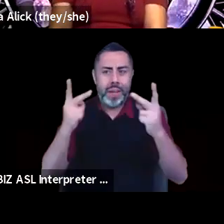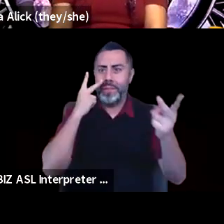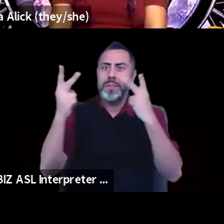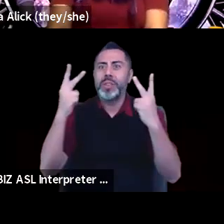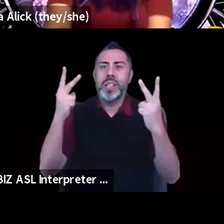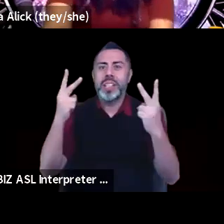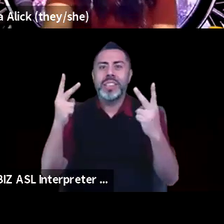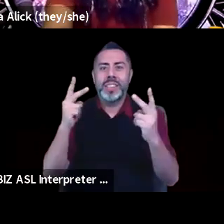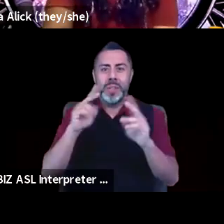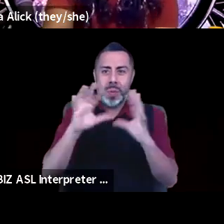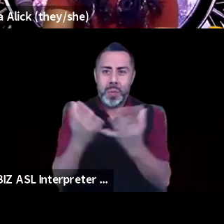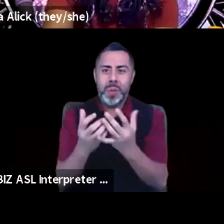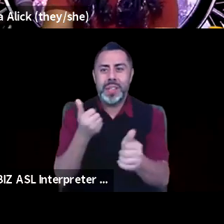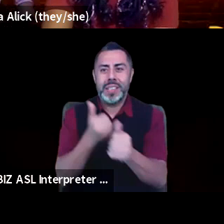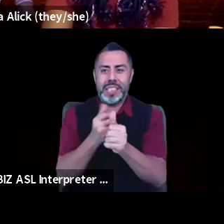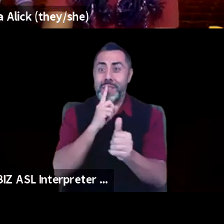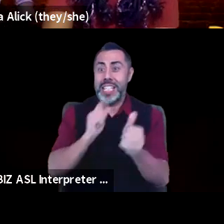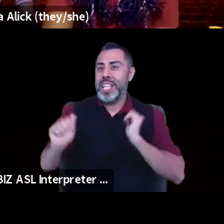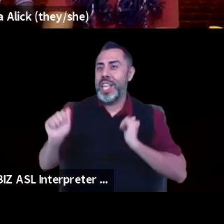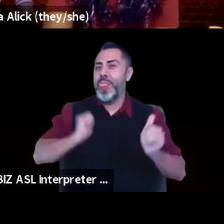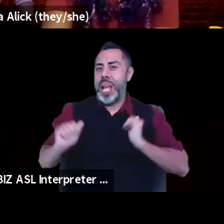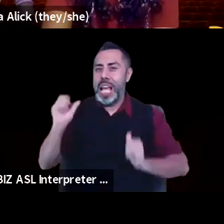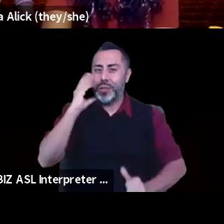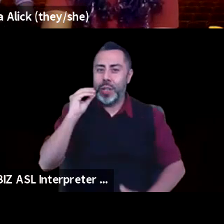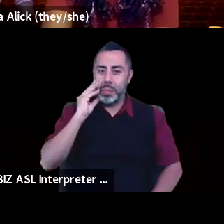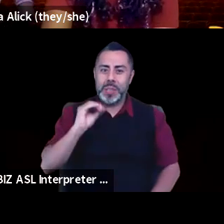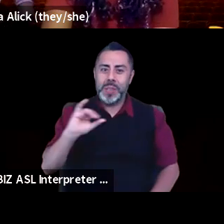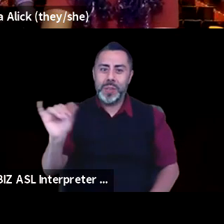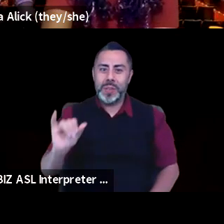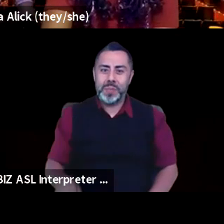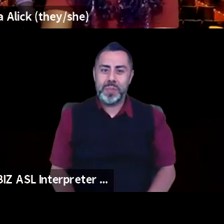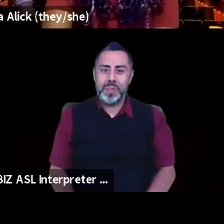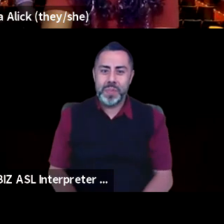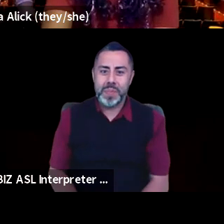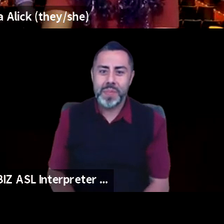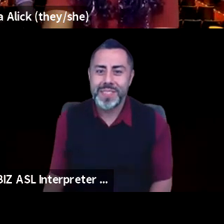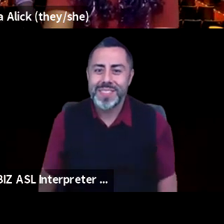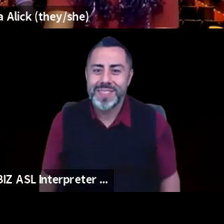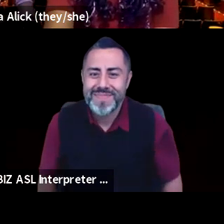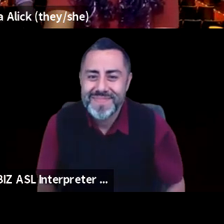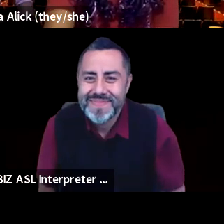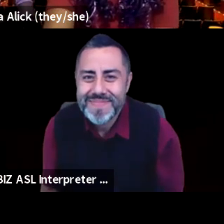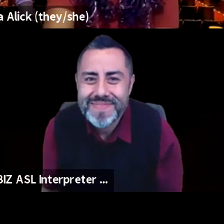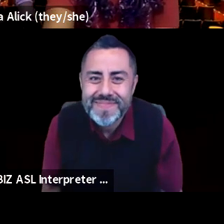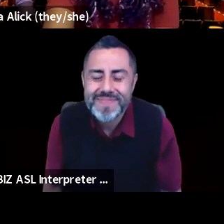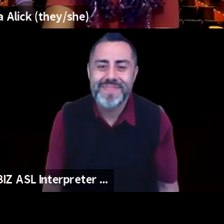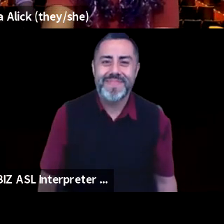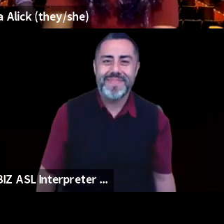also a very theatrical experience.